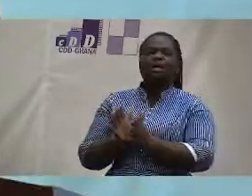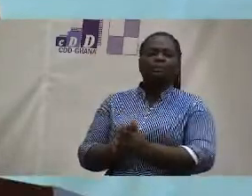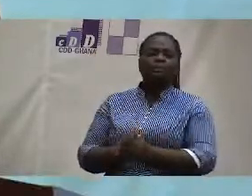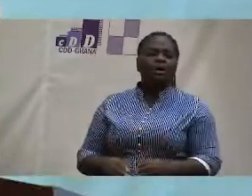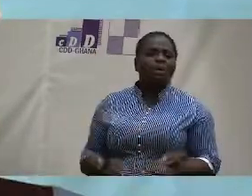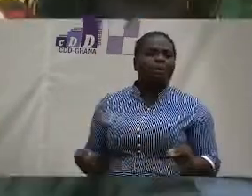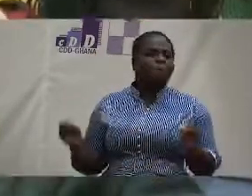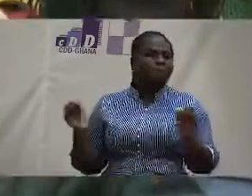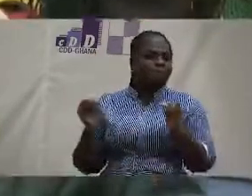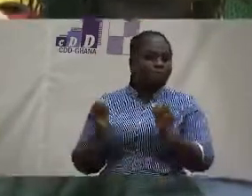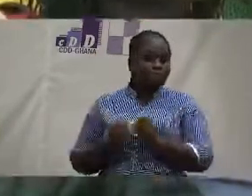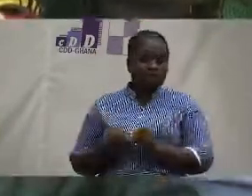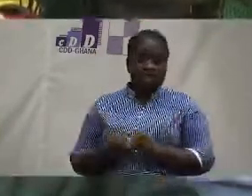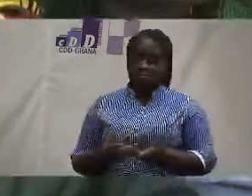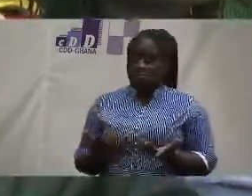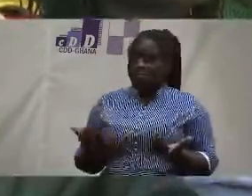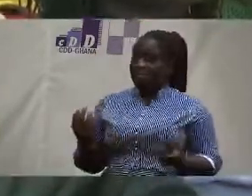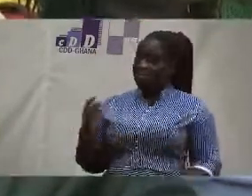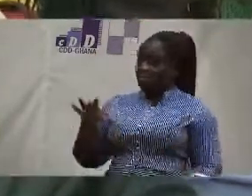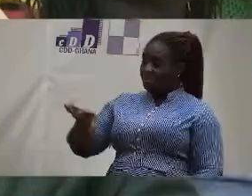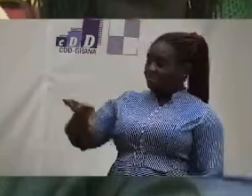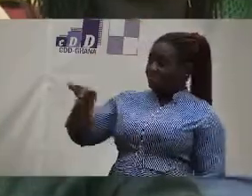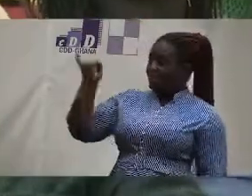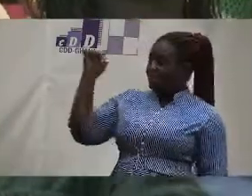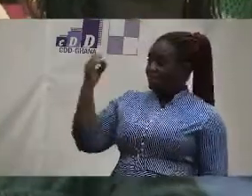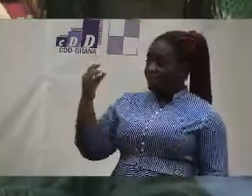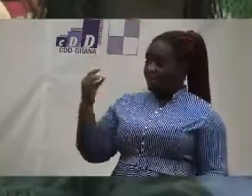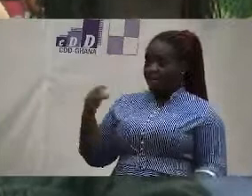more real, and you will even find it in